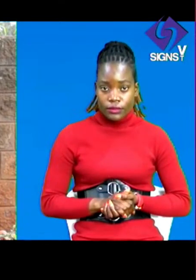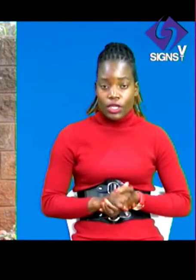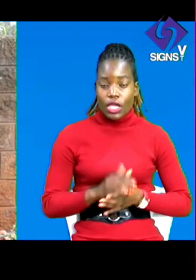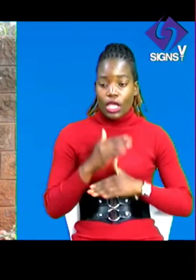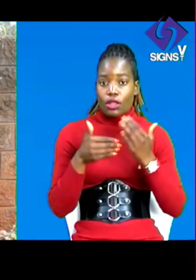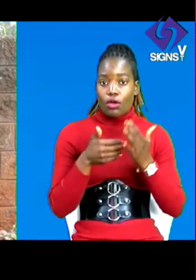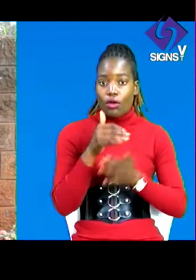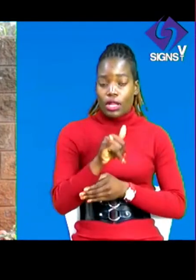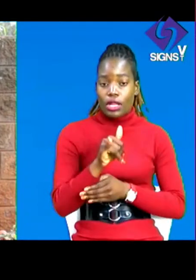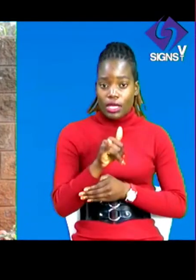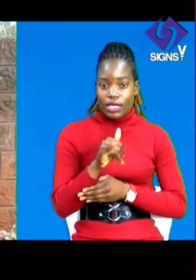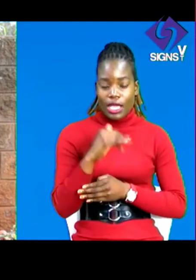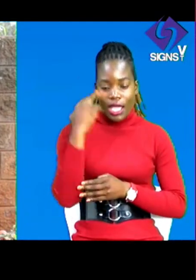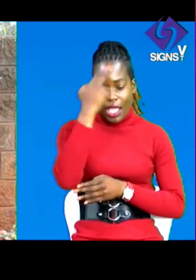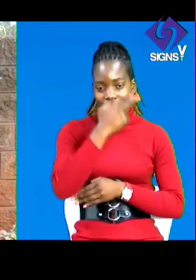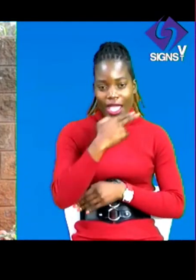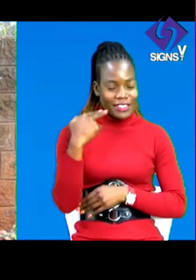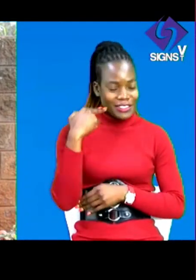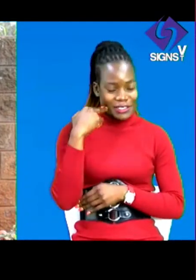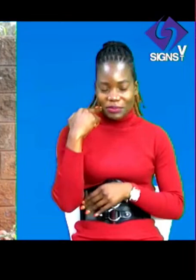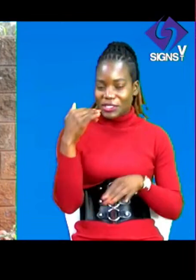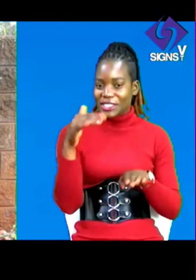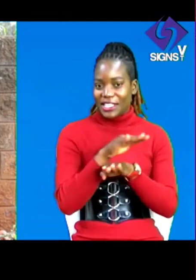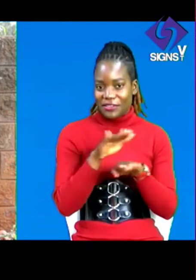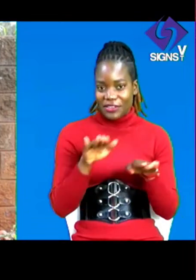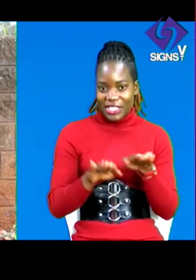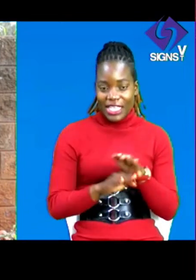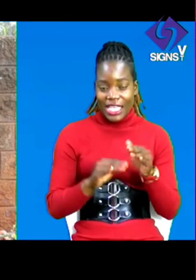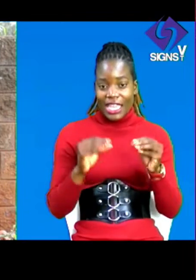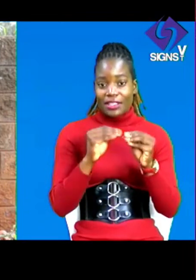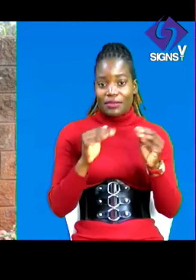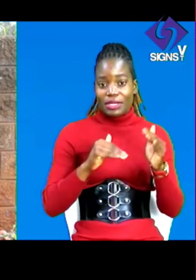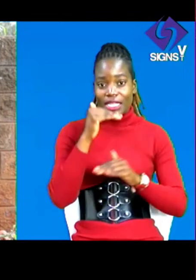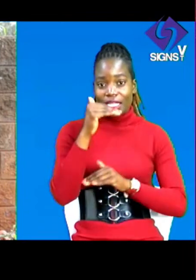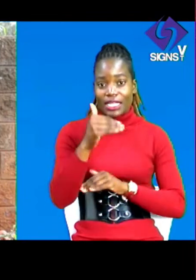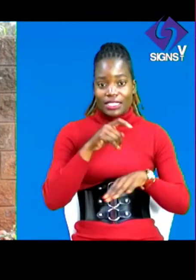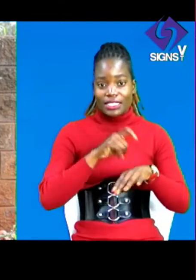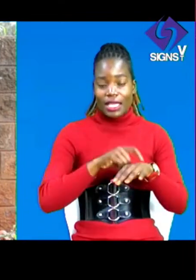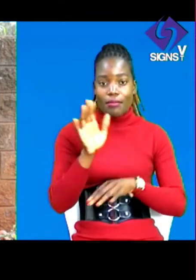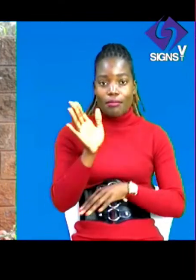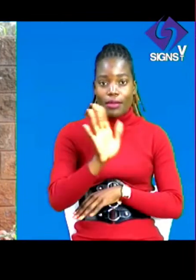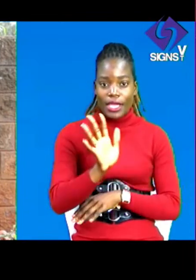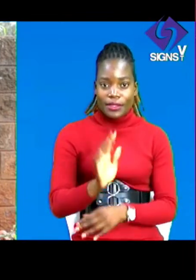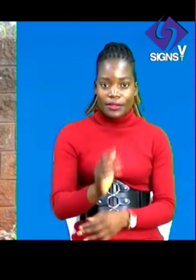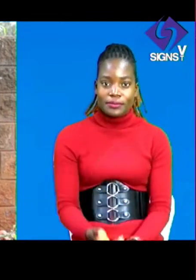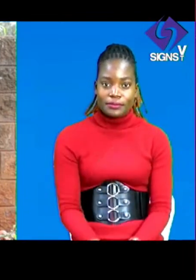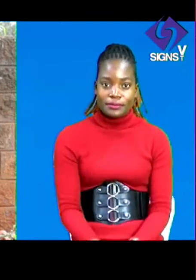that, handsome is the key. Till next time, goodbye.